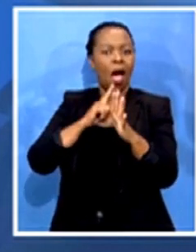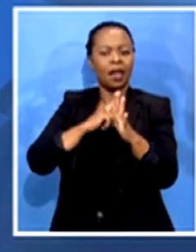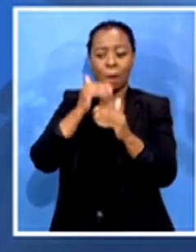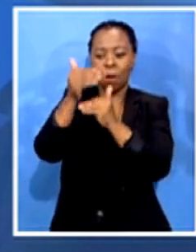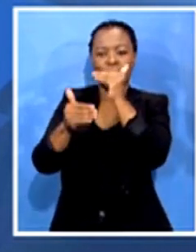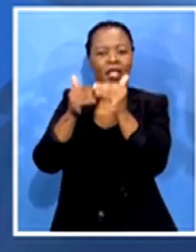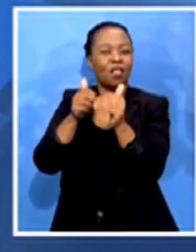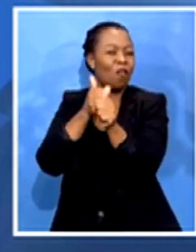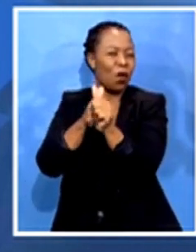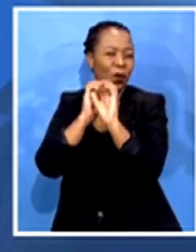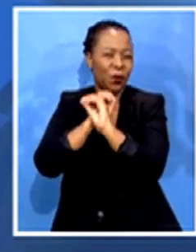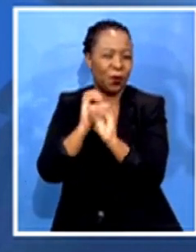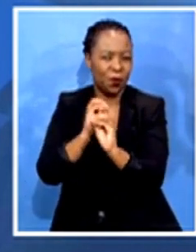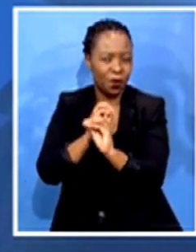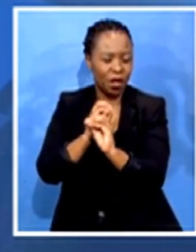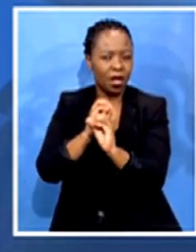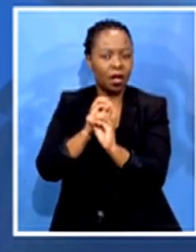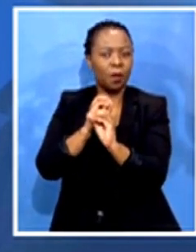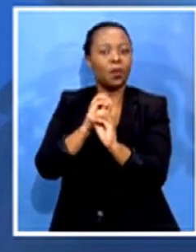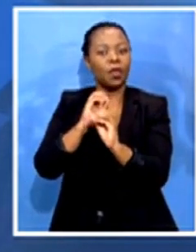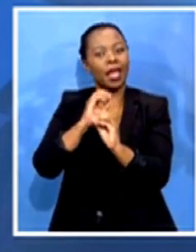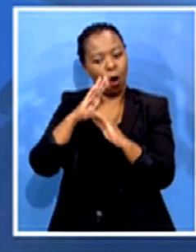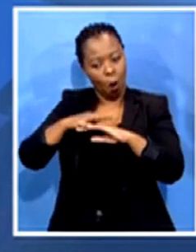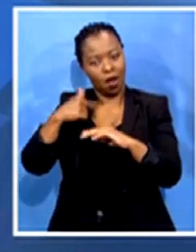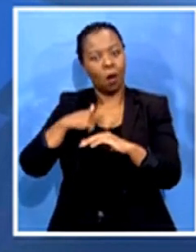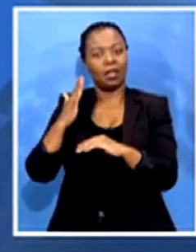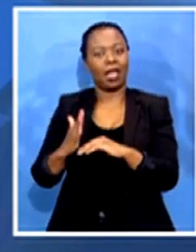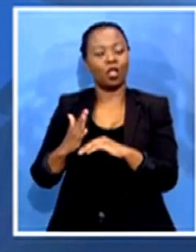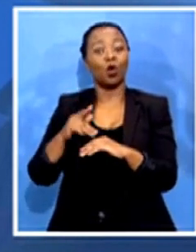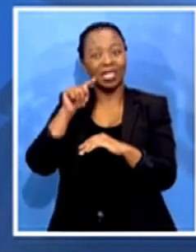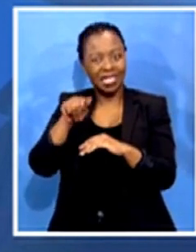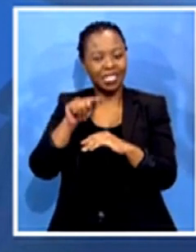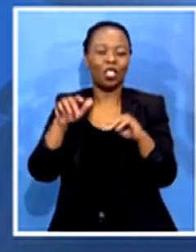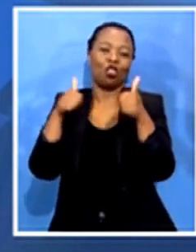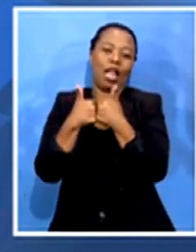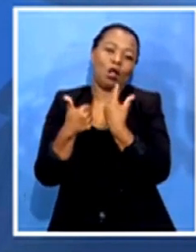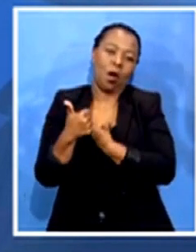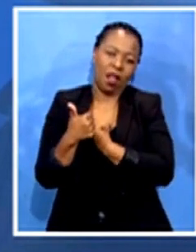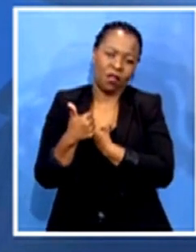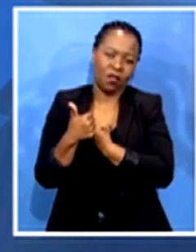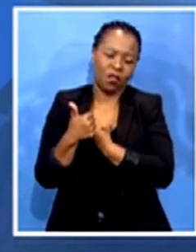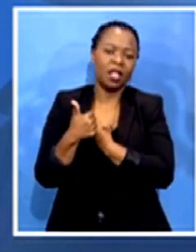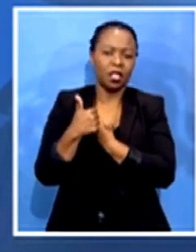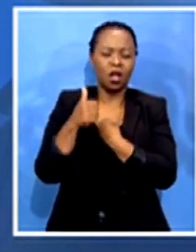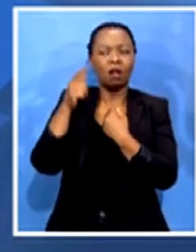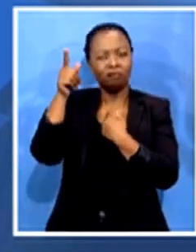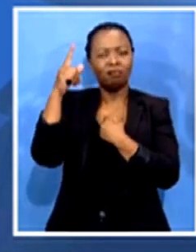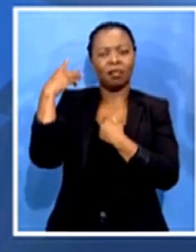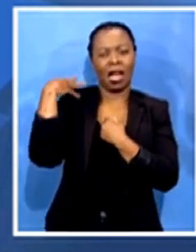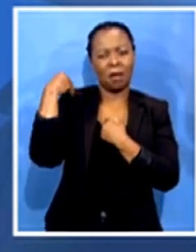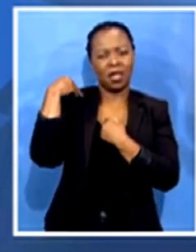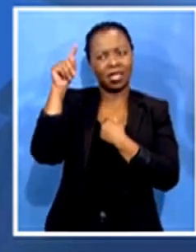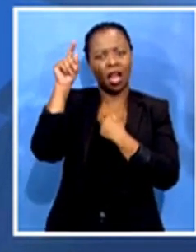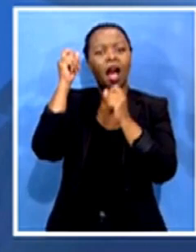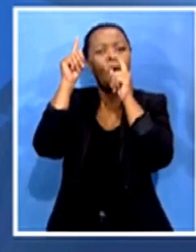be done on us. And that's the challenge that we have. And the minister is aware, and we're all looking at what is it that we need